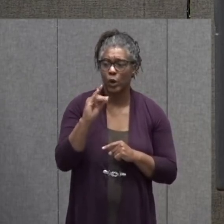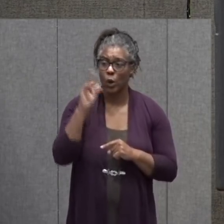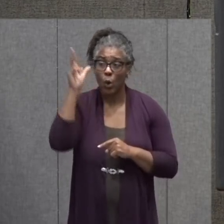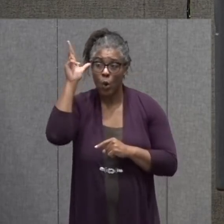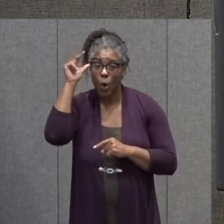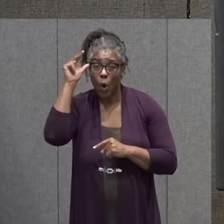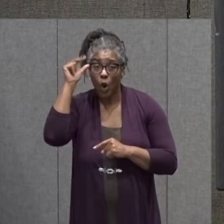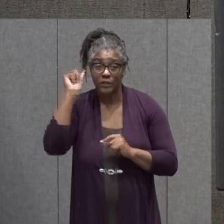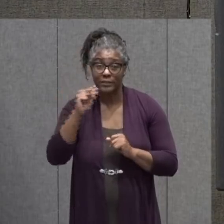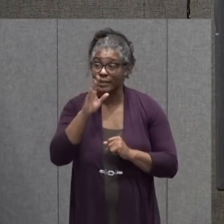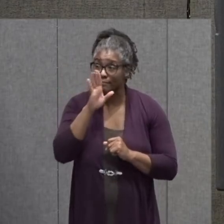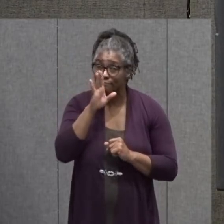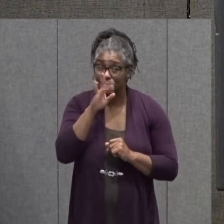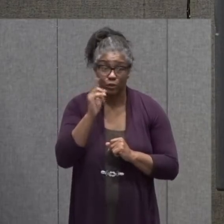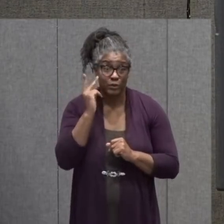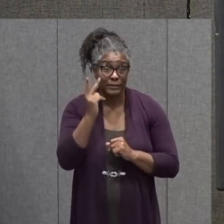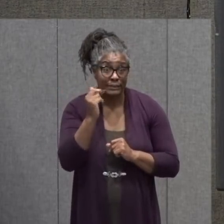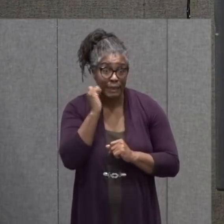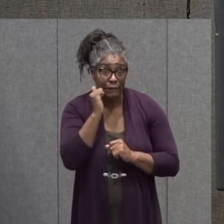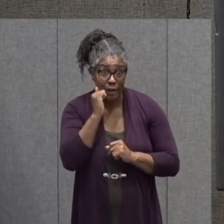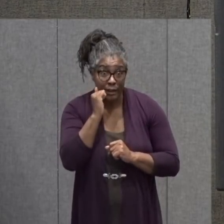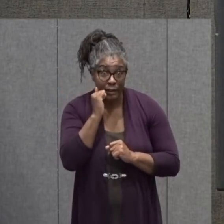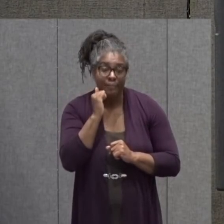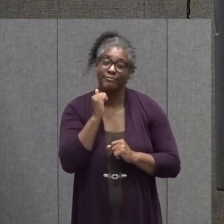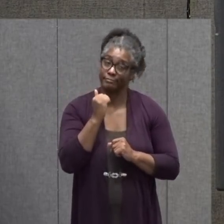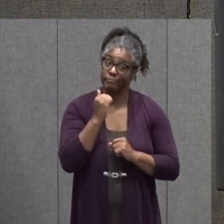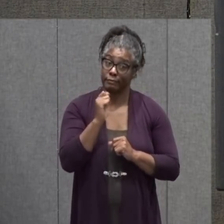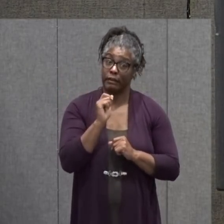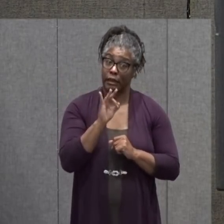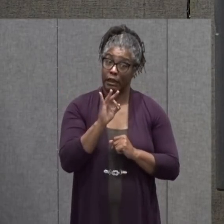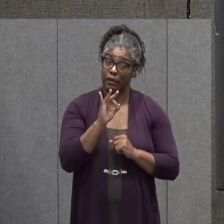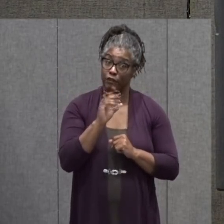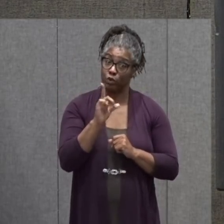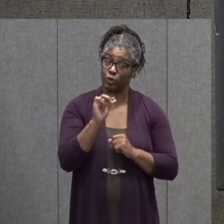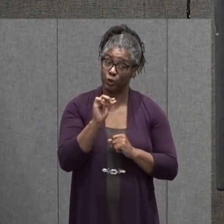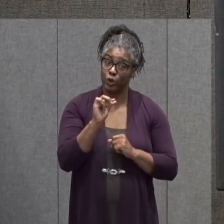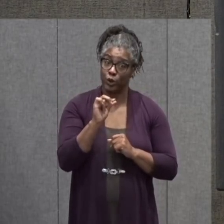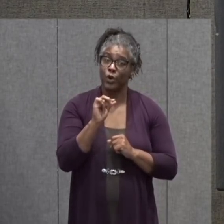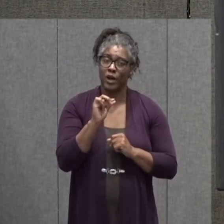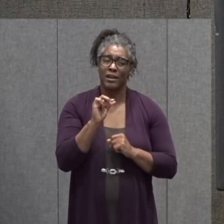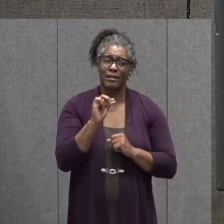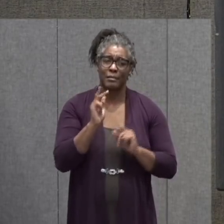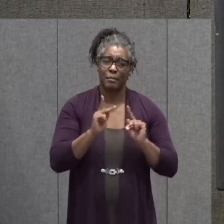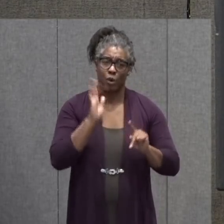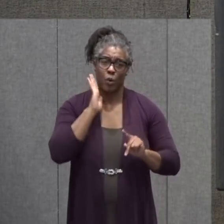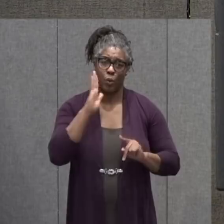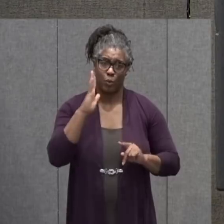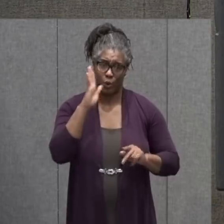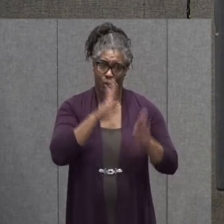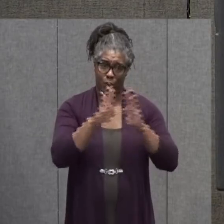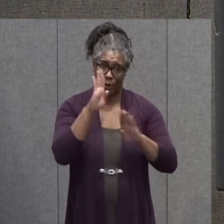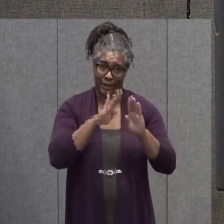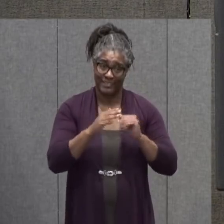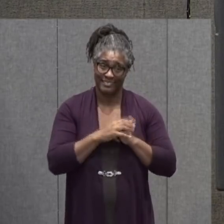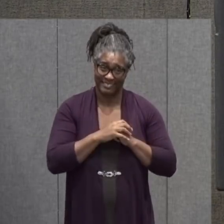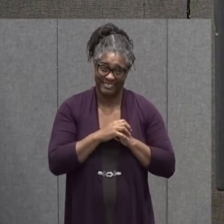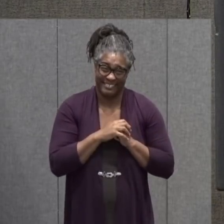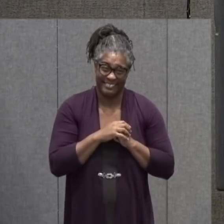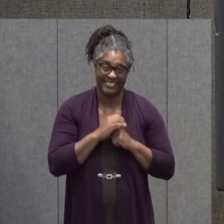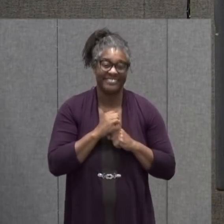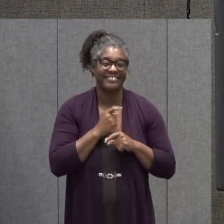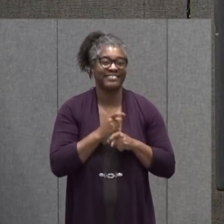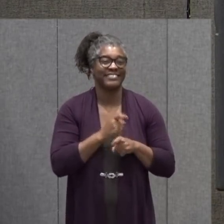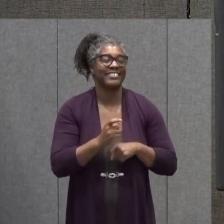If I did, my students might worry about me a little bit. Setting. You always want to, too, think about what is the